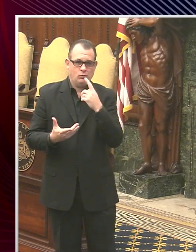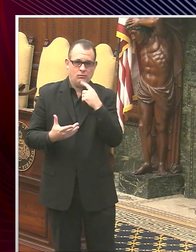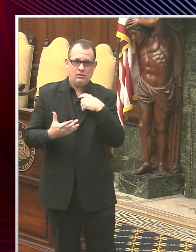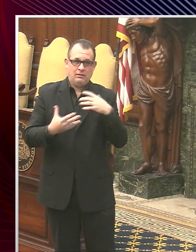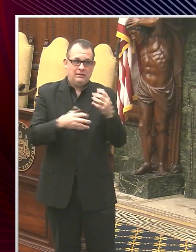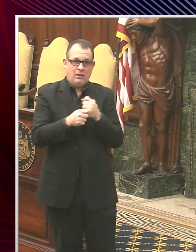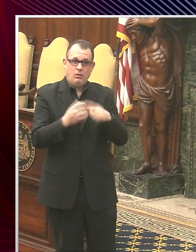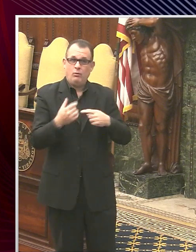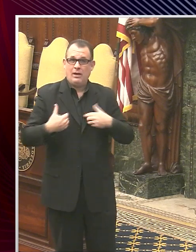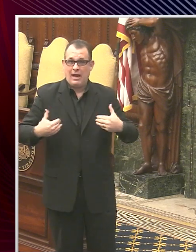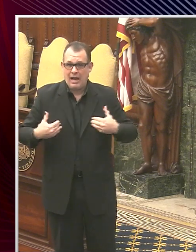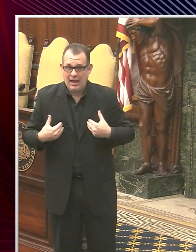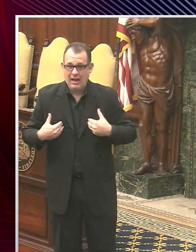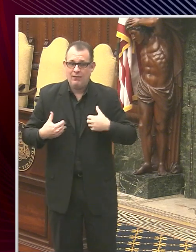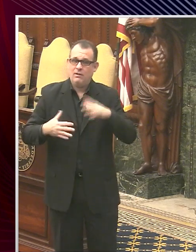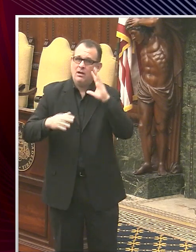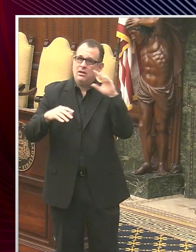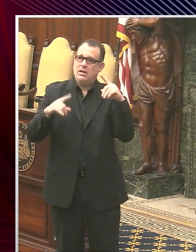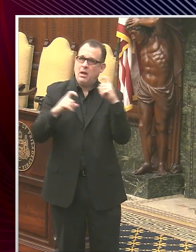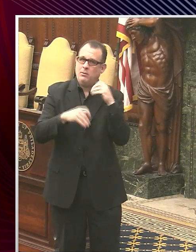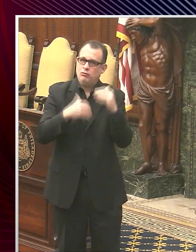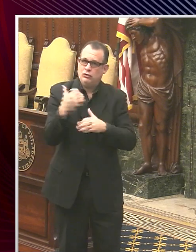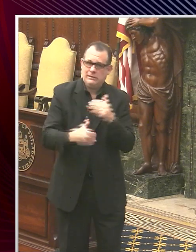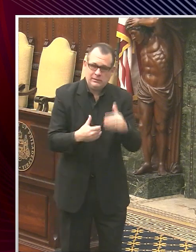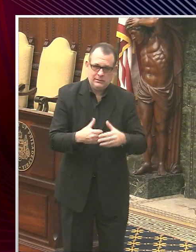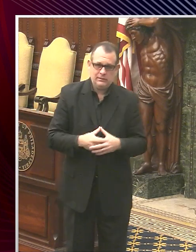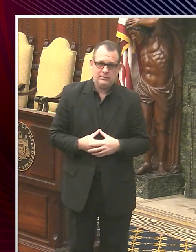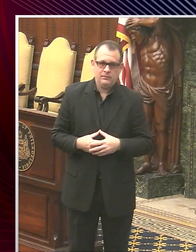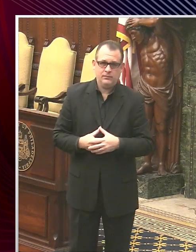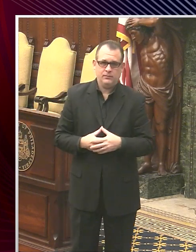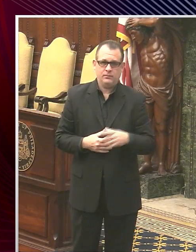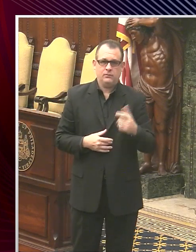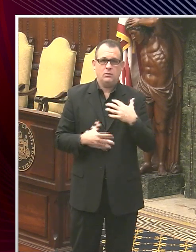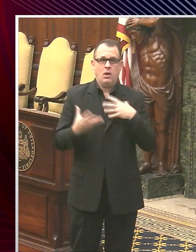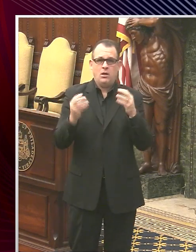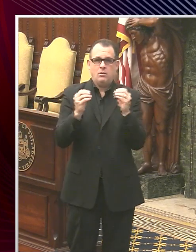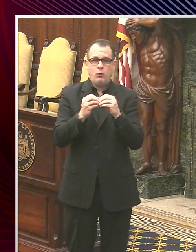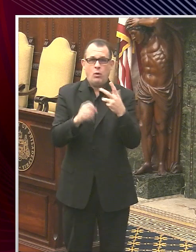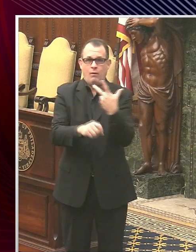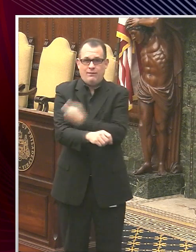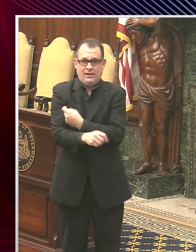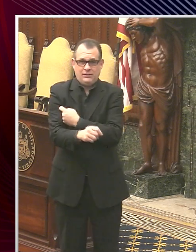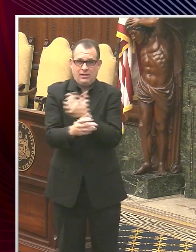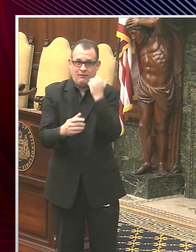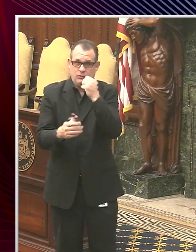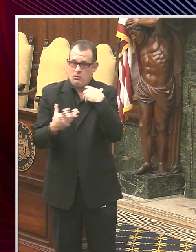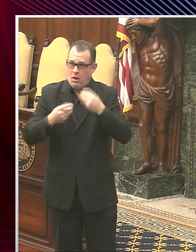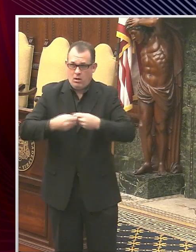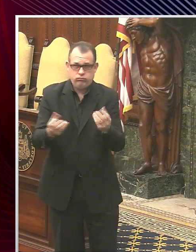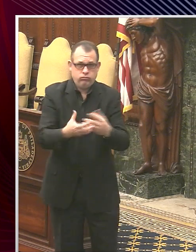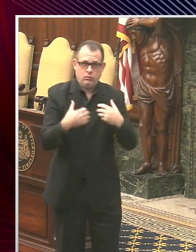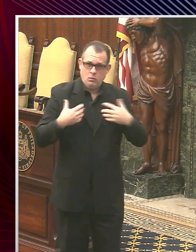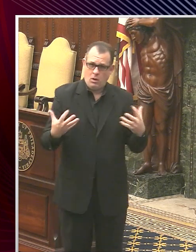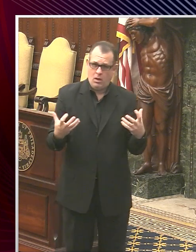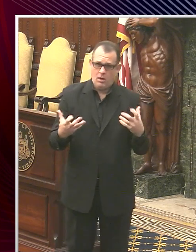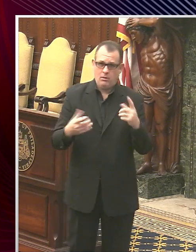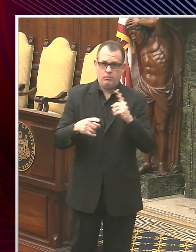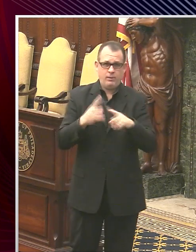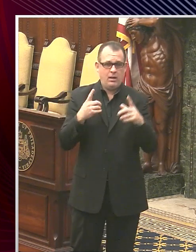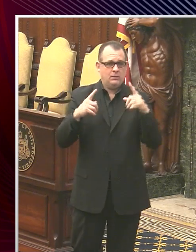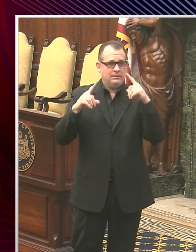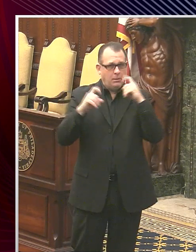makes it more complicated. So, we would like to have more vaccine out there, but it's a variety of steps in the process in order to get the